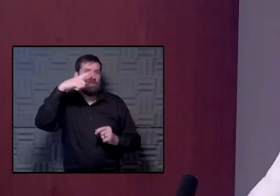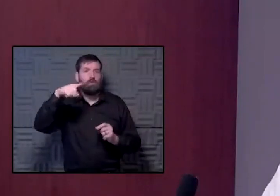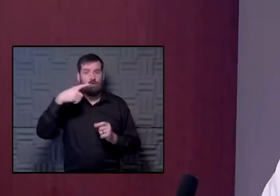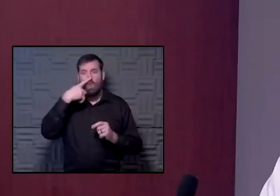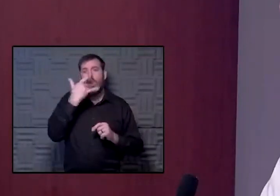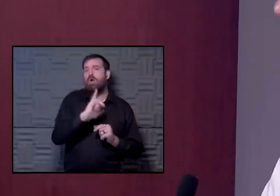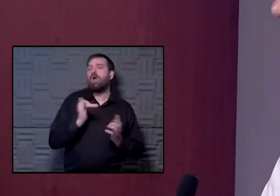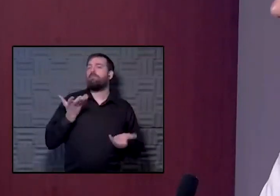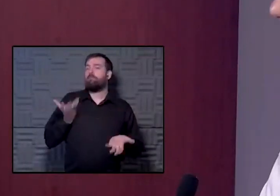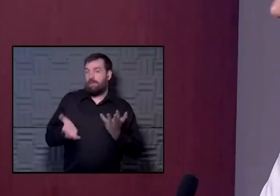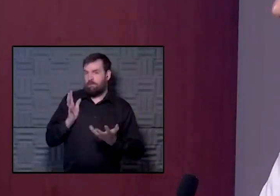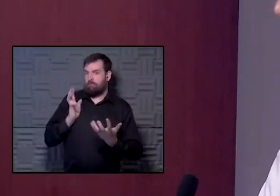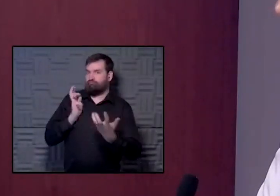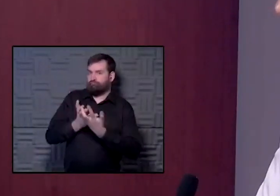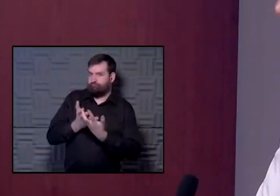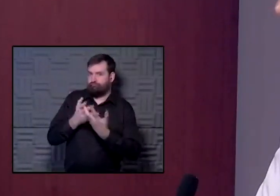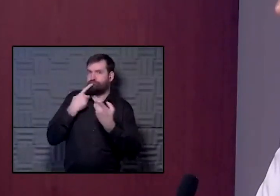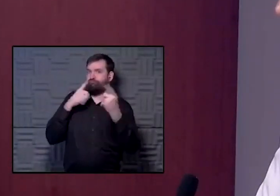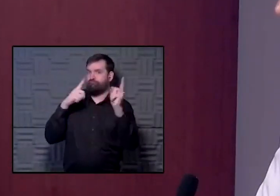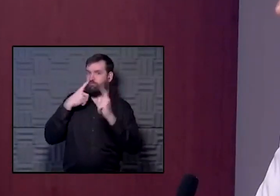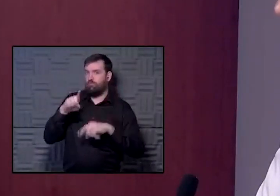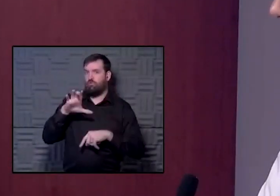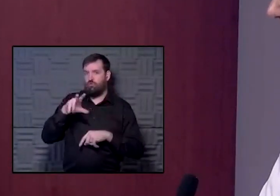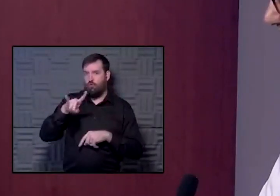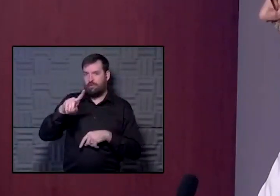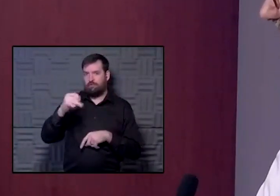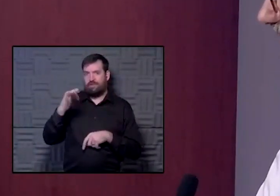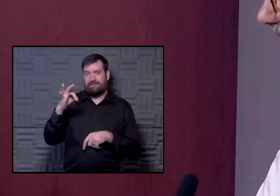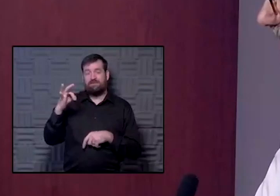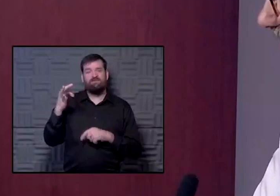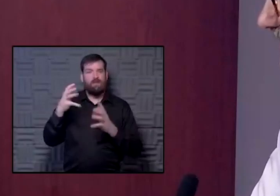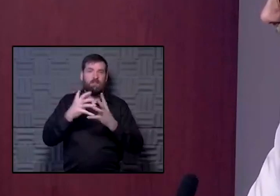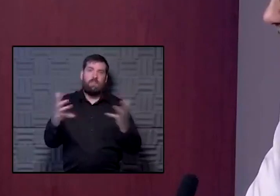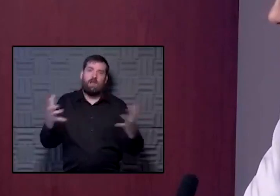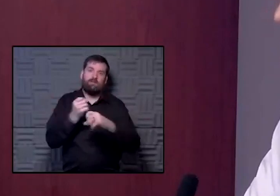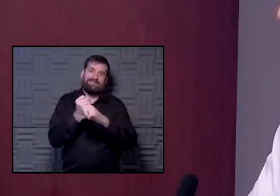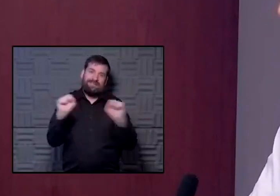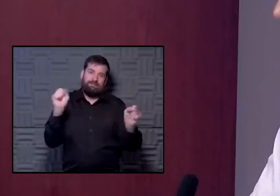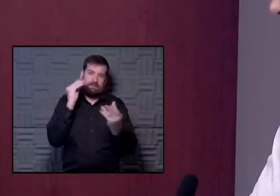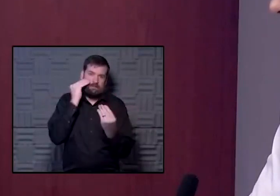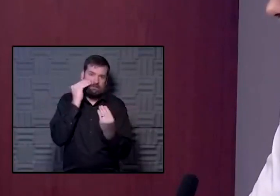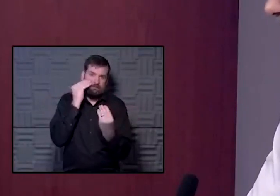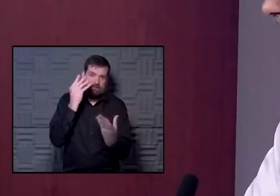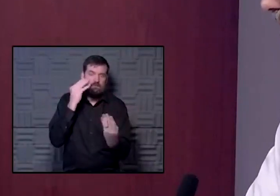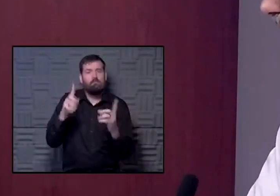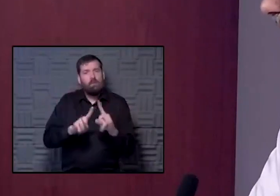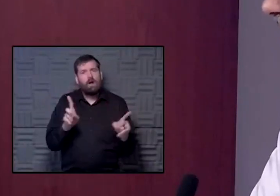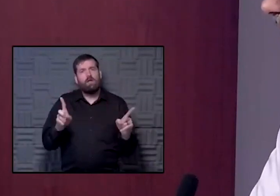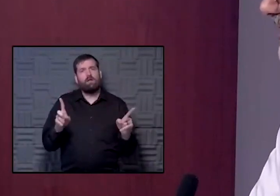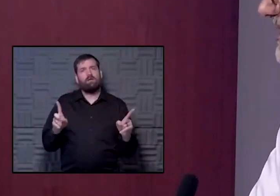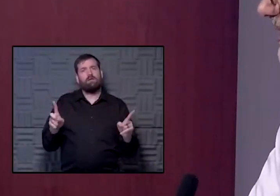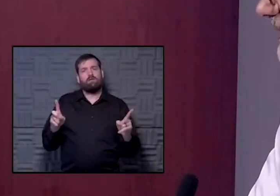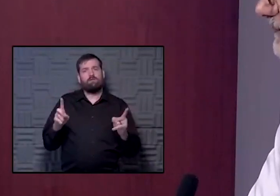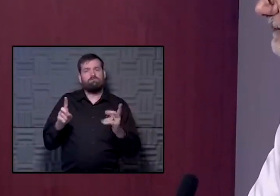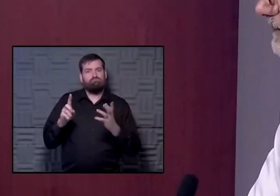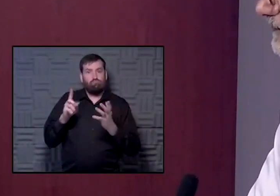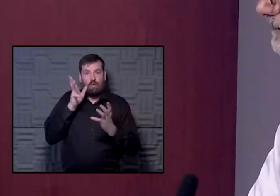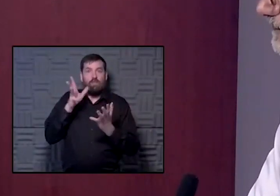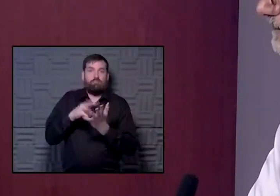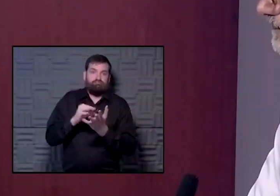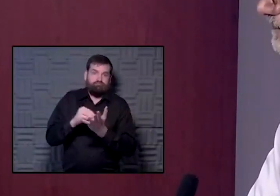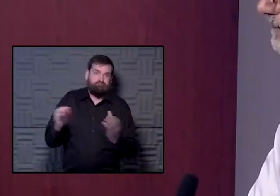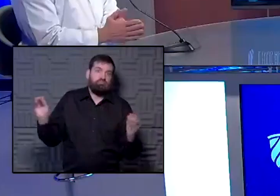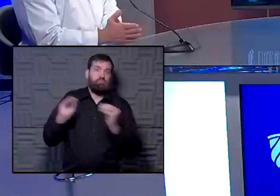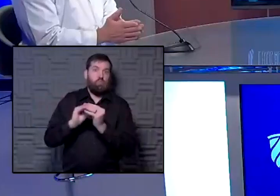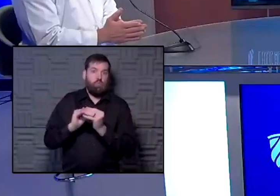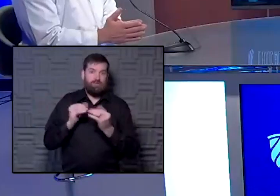for COVID-19, and so we have a fair amount of safety data behind that, but certainly we're going to learn a lot from this study.